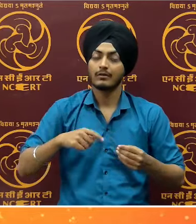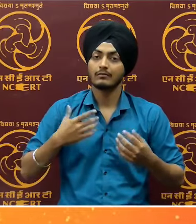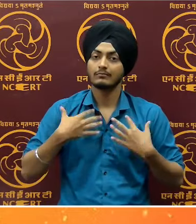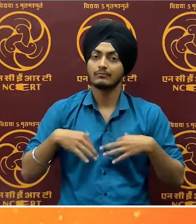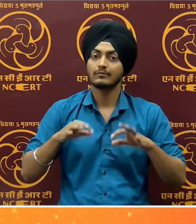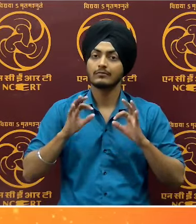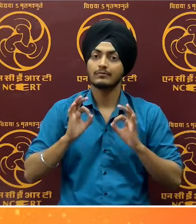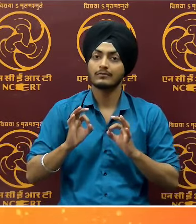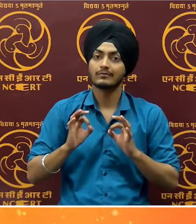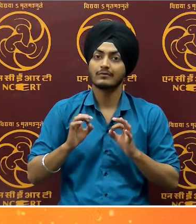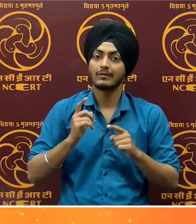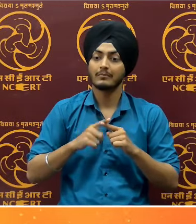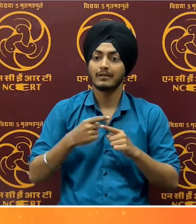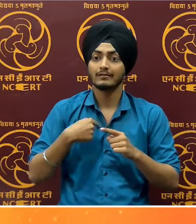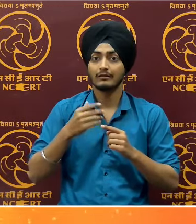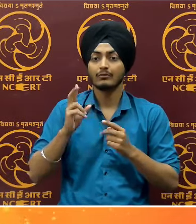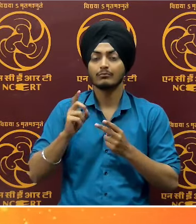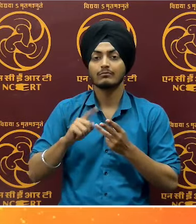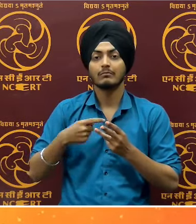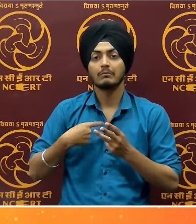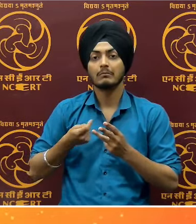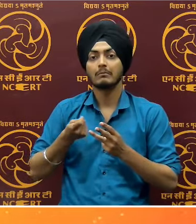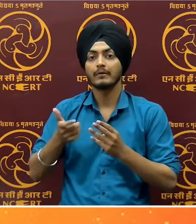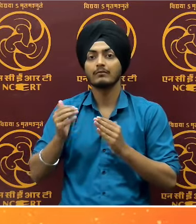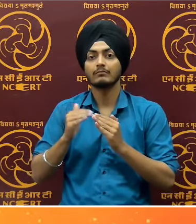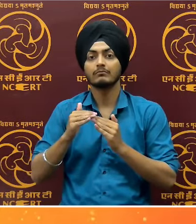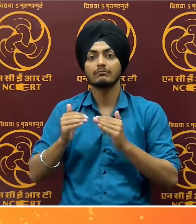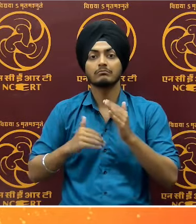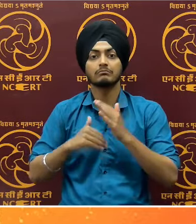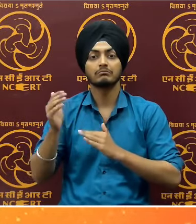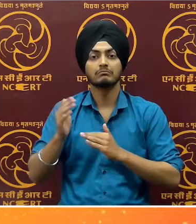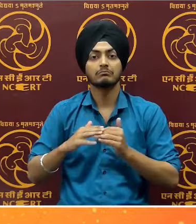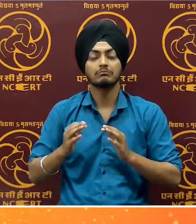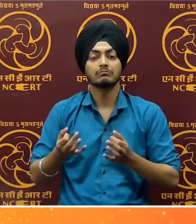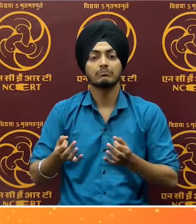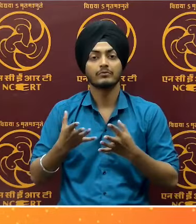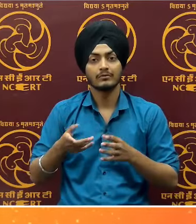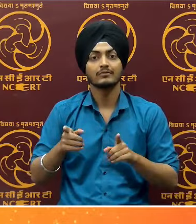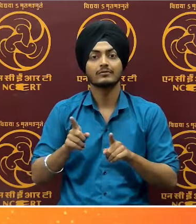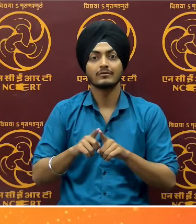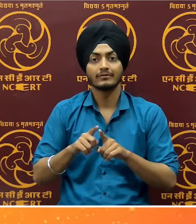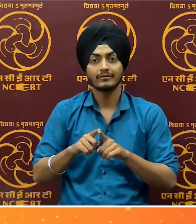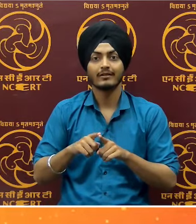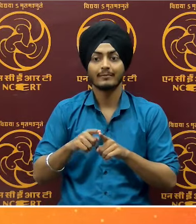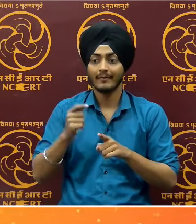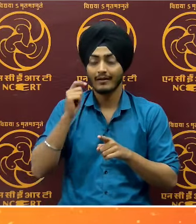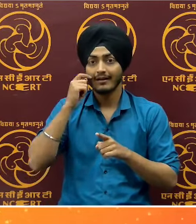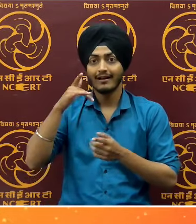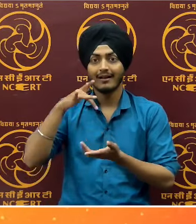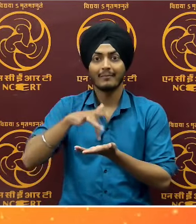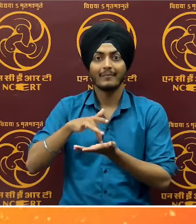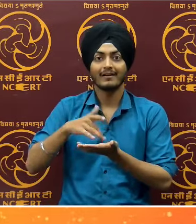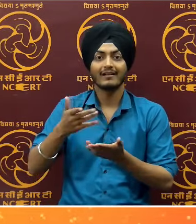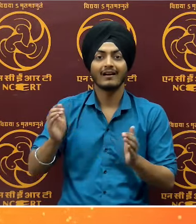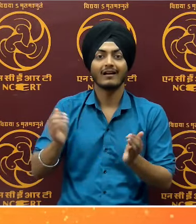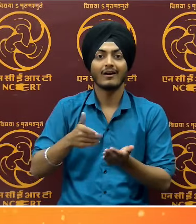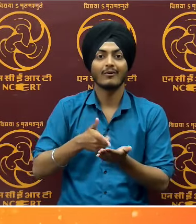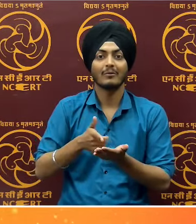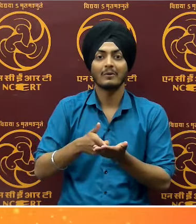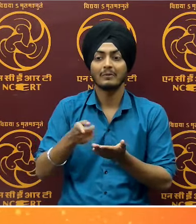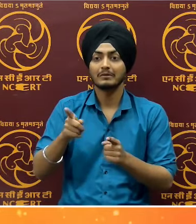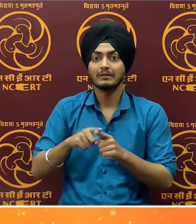need to invest in the infrastructure also. Like Palampur is already well connected. So, when we invest some more money, a